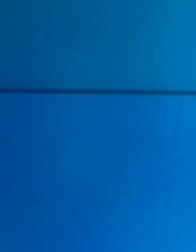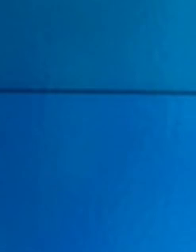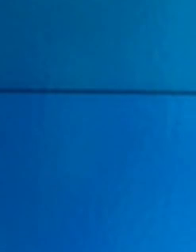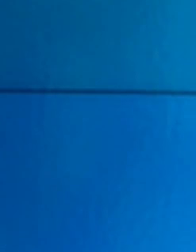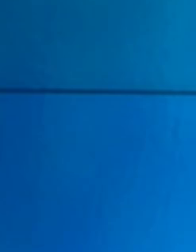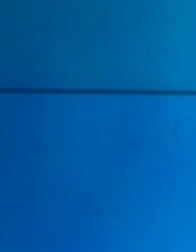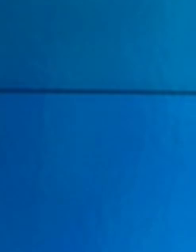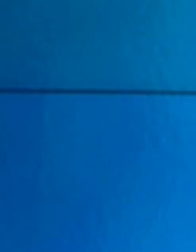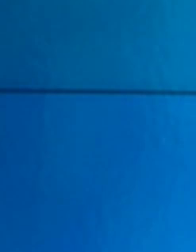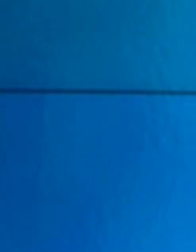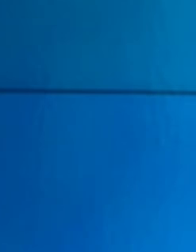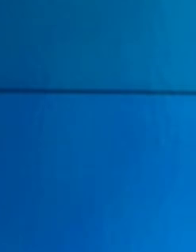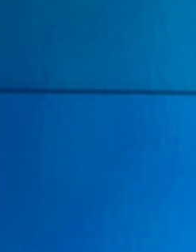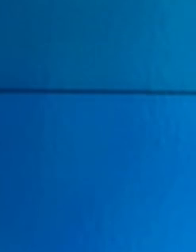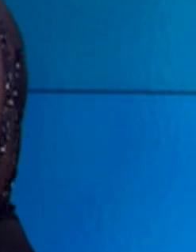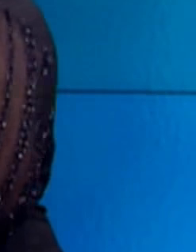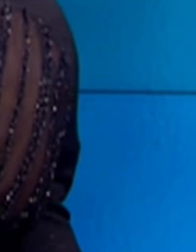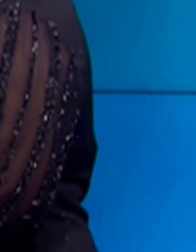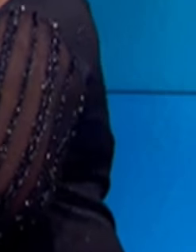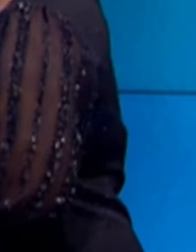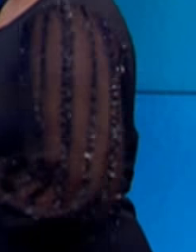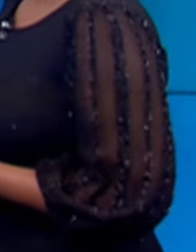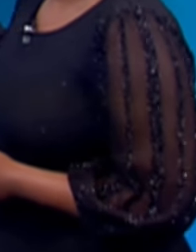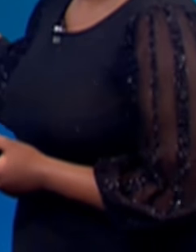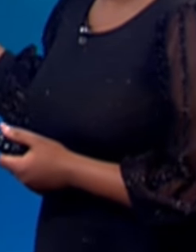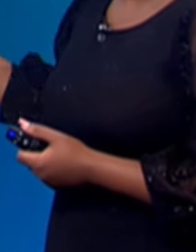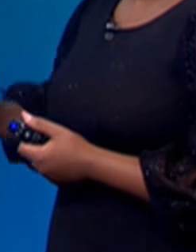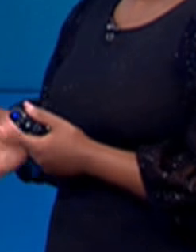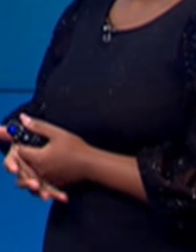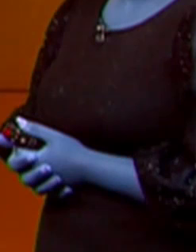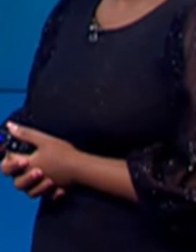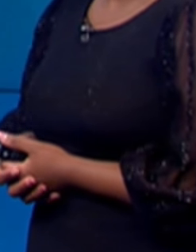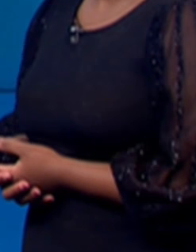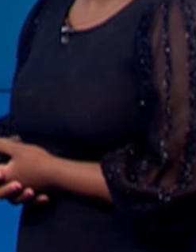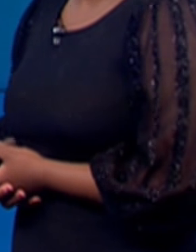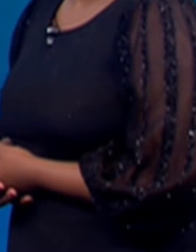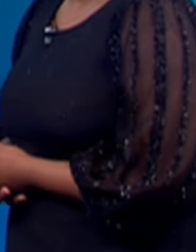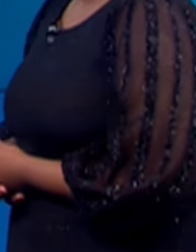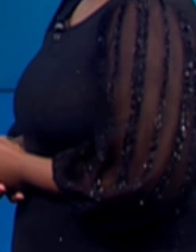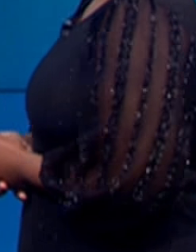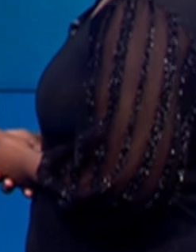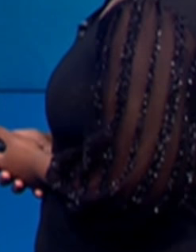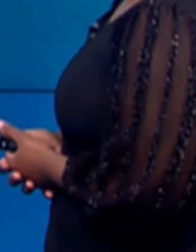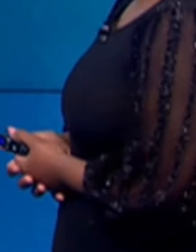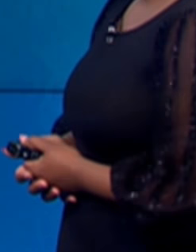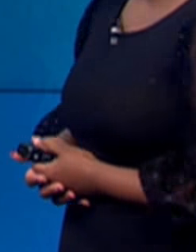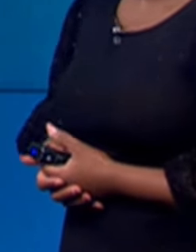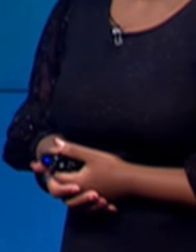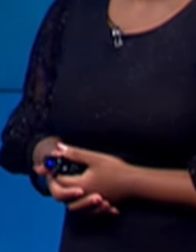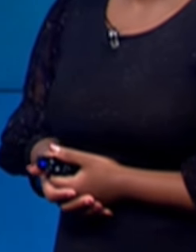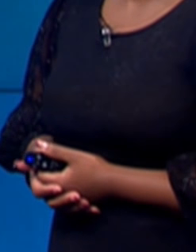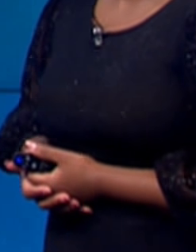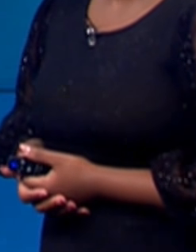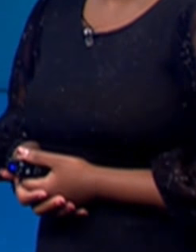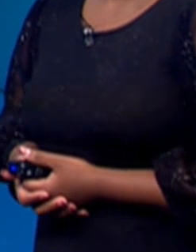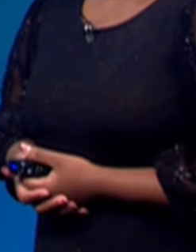bophara mme go tla thiba ka go porofense ya Eastern Cape le Western Cape mme go tla itemogela masarasarana a pula ka diperesente di le 30 ka kwa porofense ya